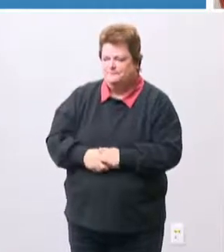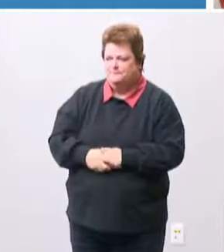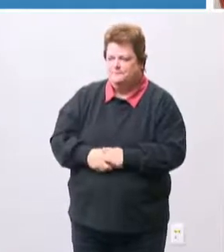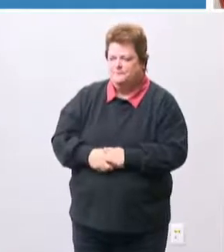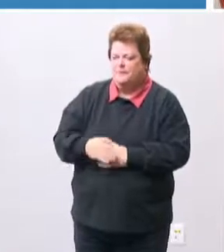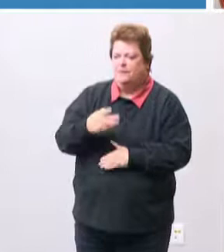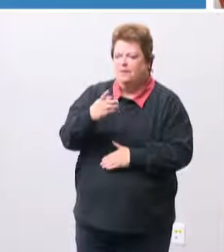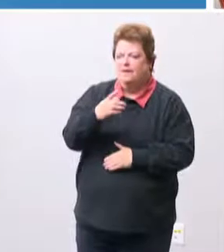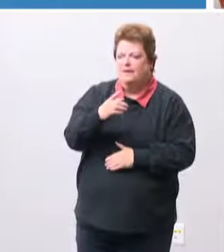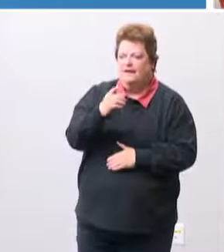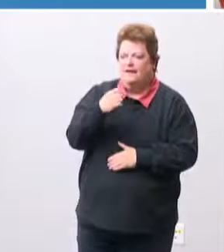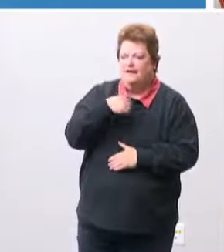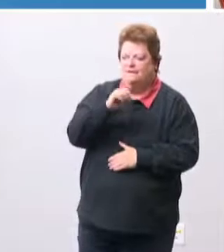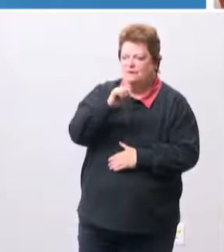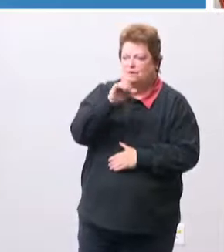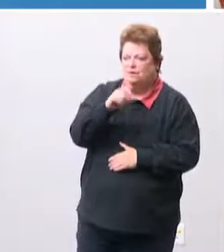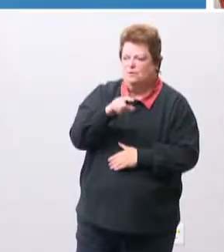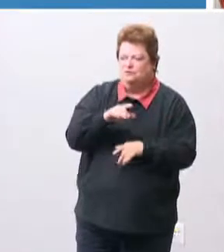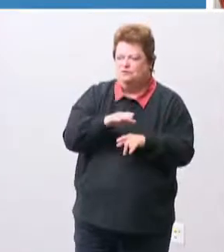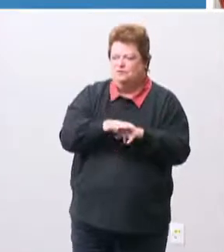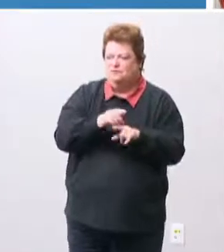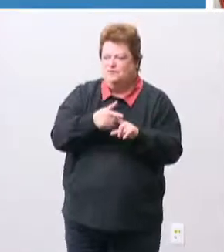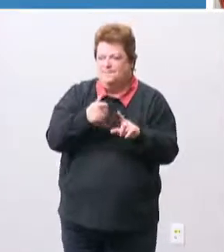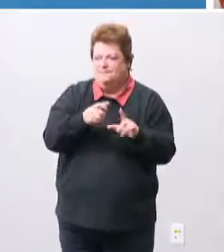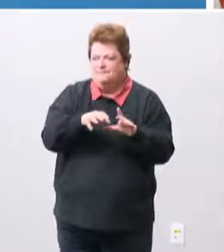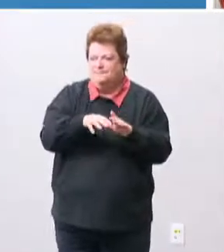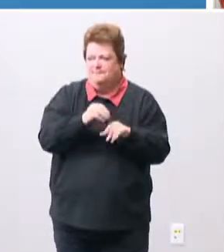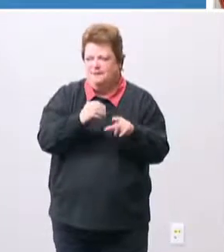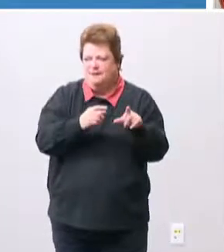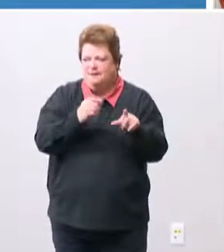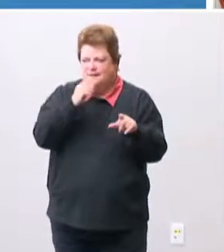Pat, we have a question on the chat.